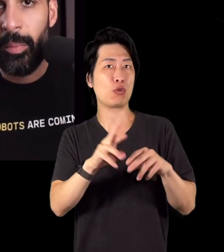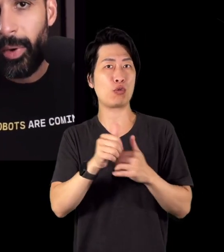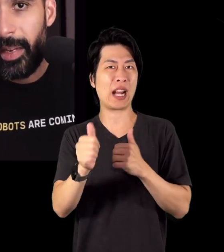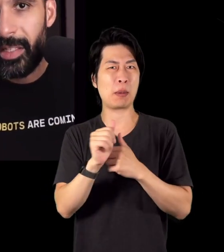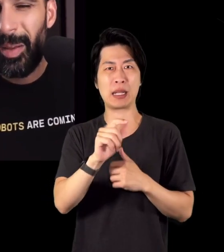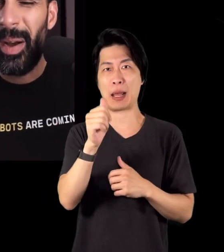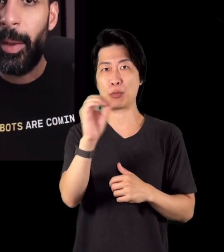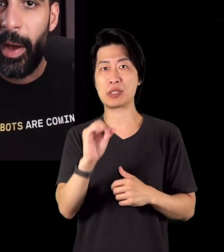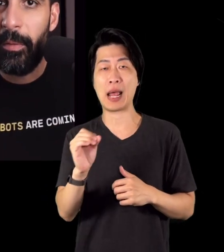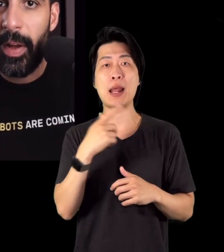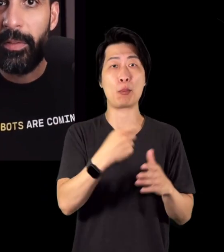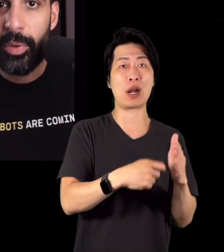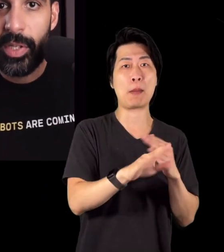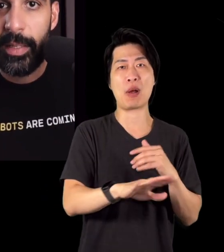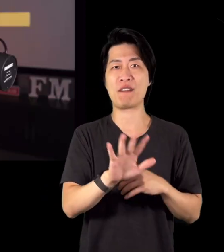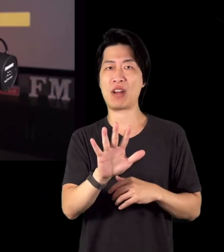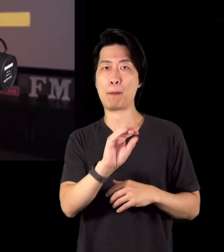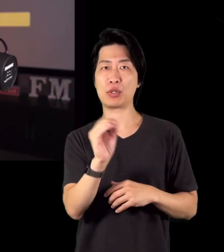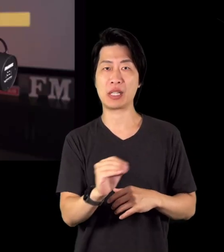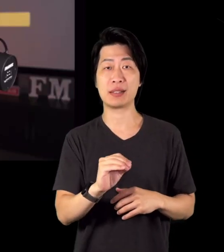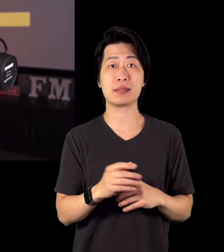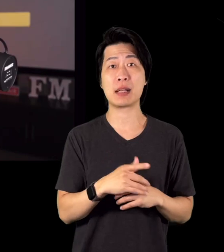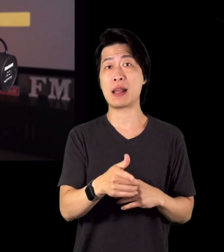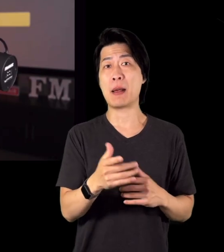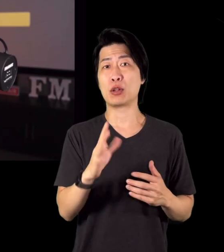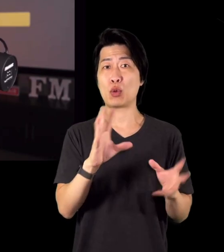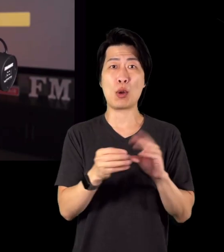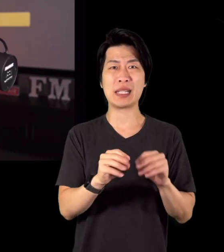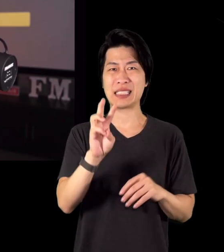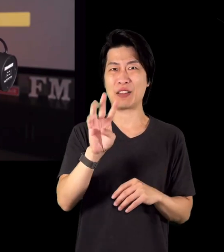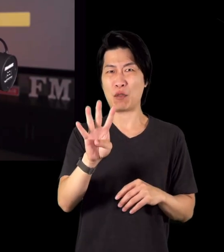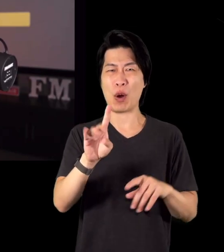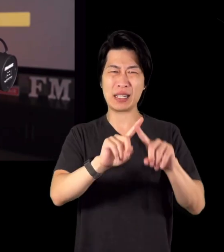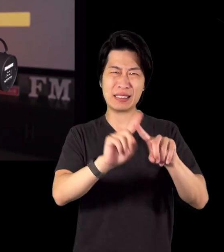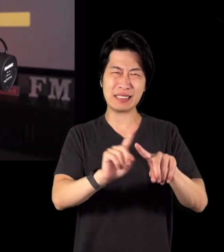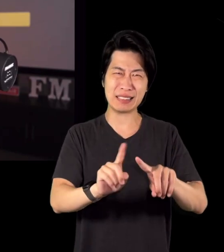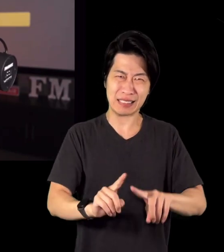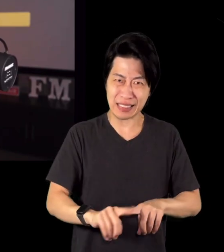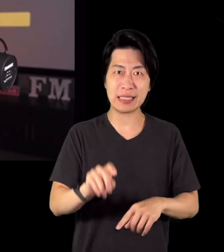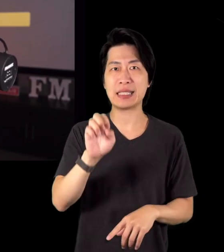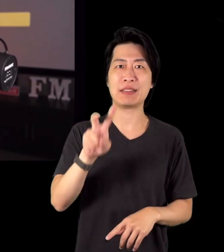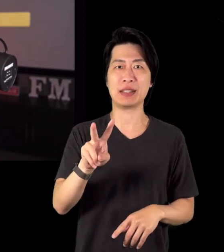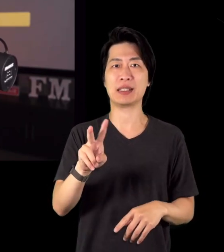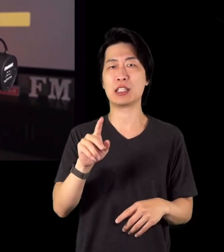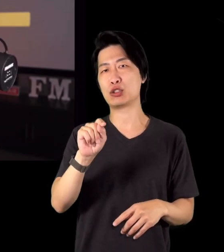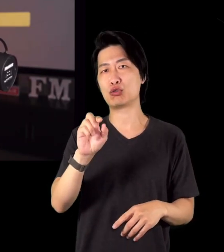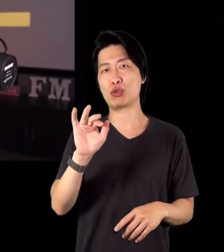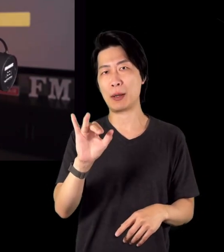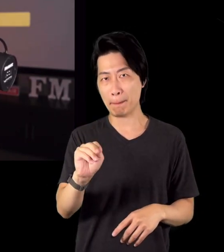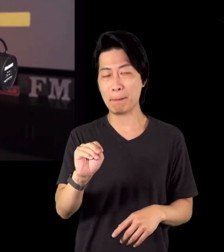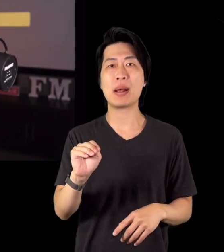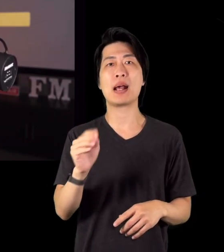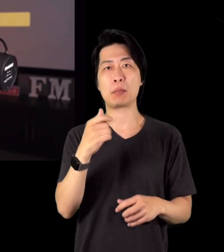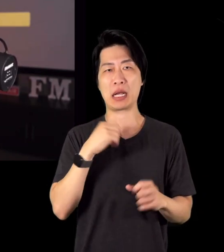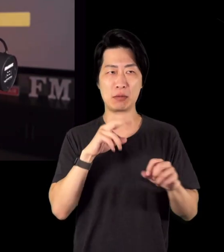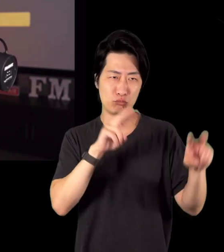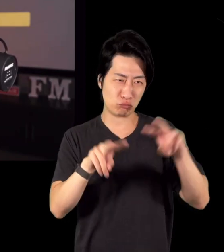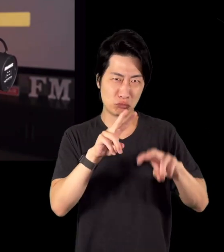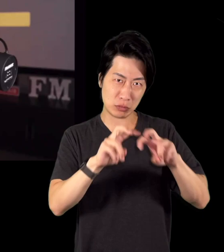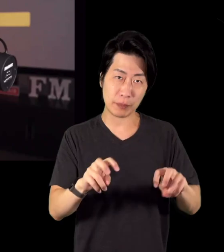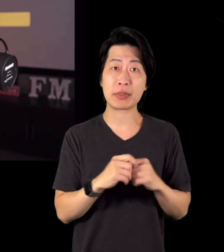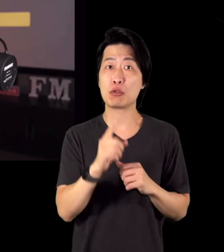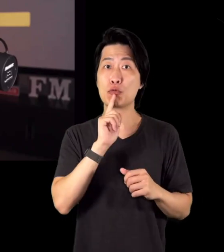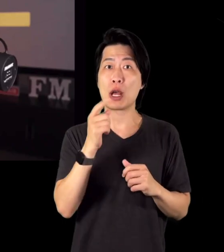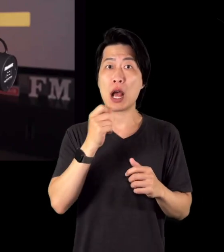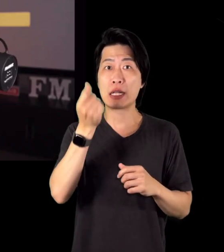10% and pricing by about 5%. In total, there are about 64 models and trim combinations that are available for me to analyze. And to